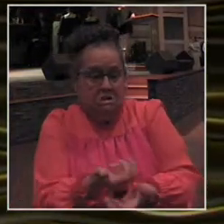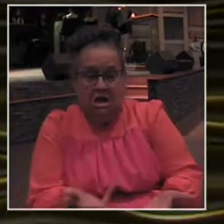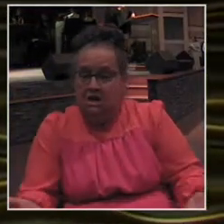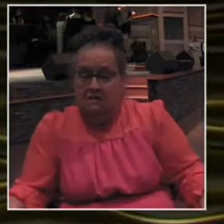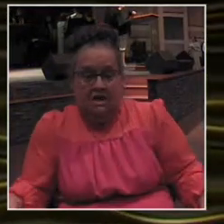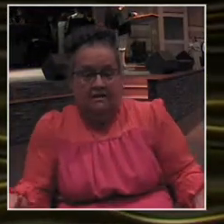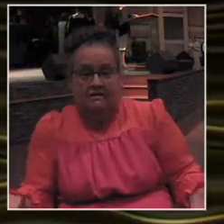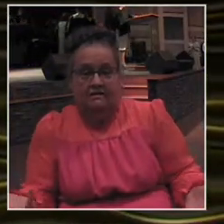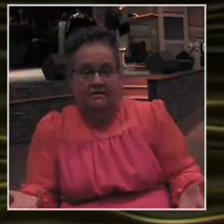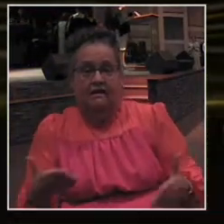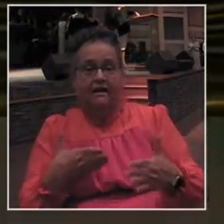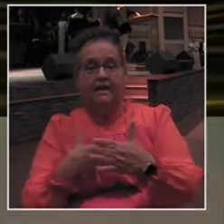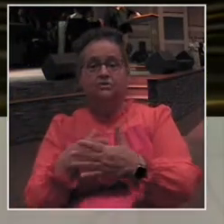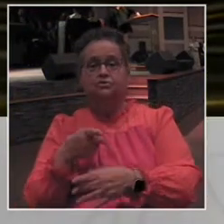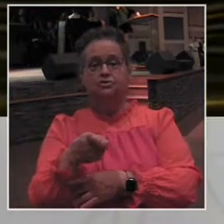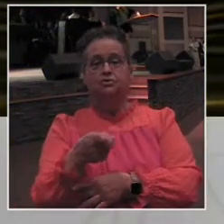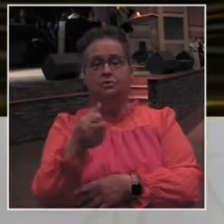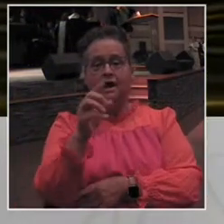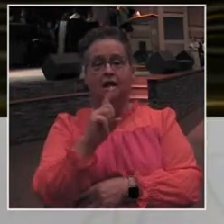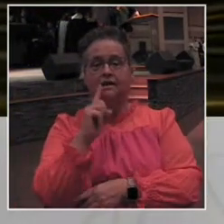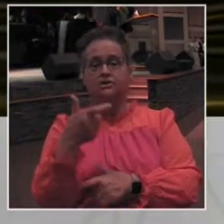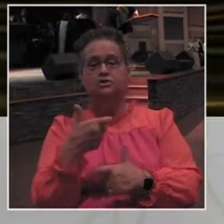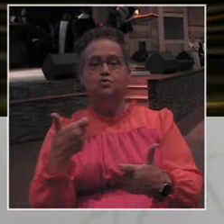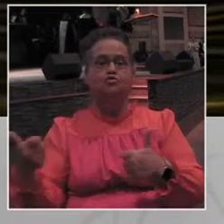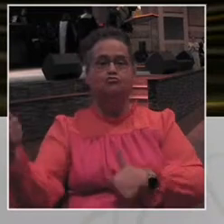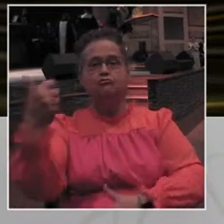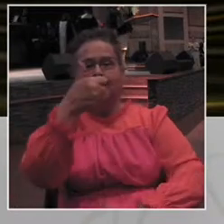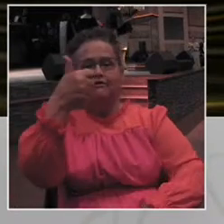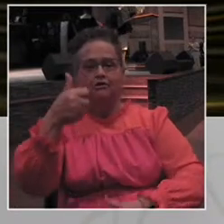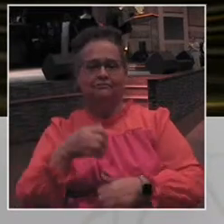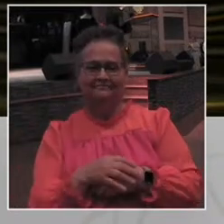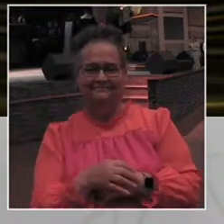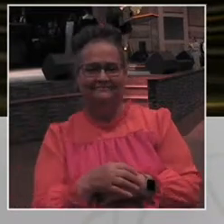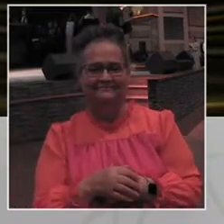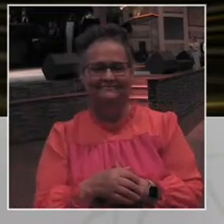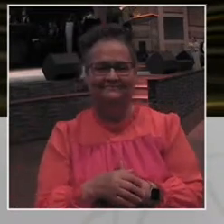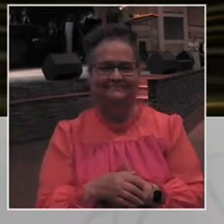comes against you, he is greater.